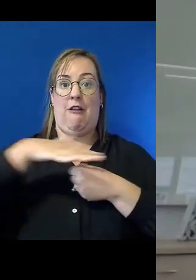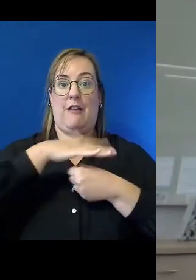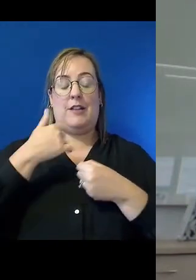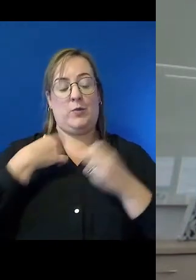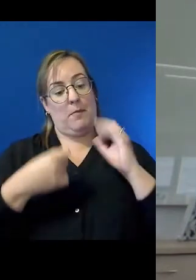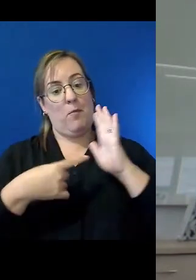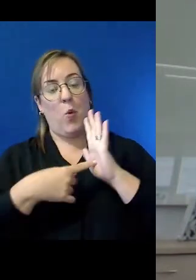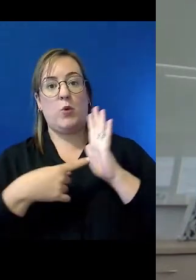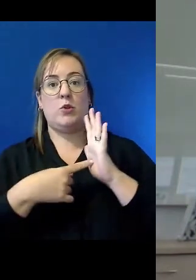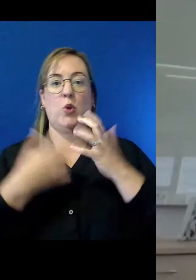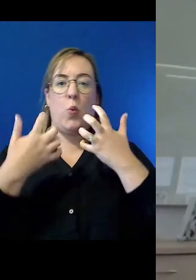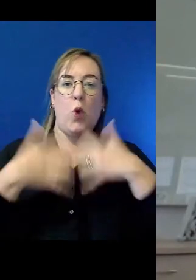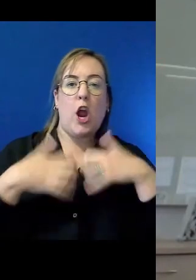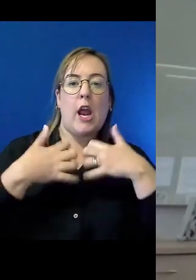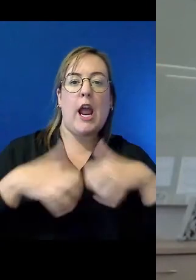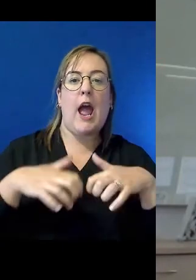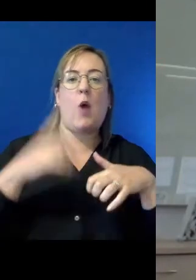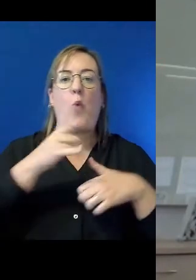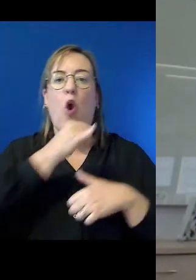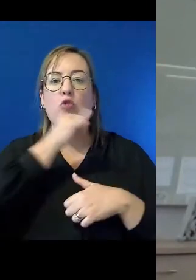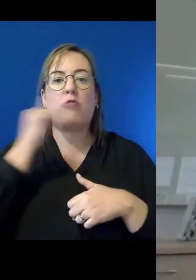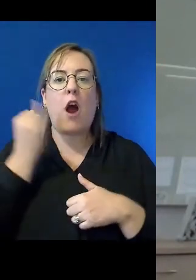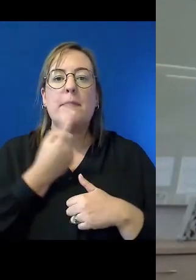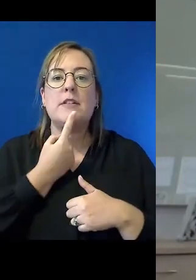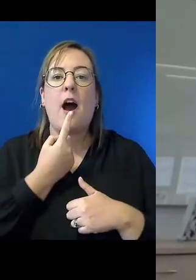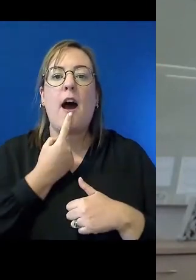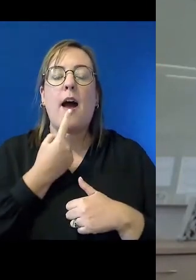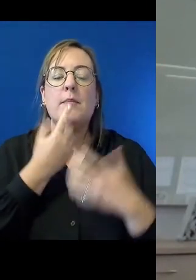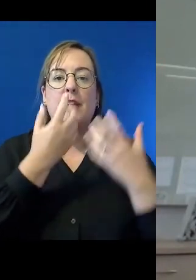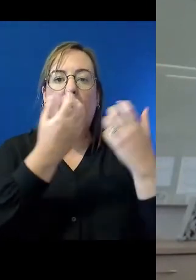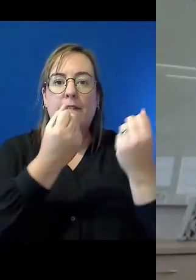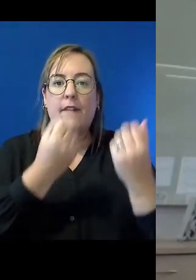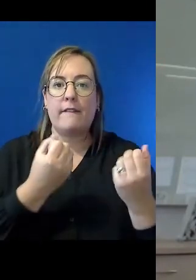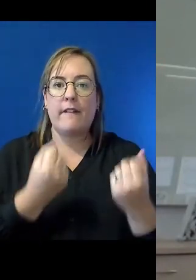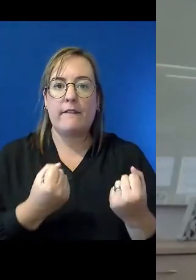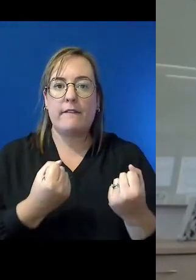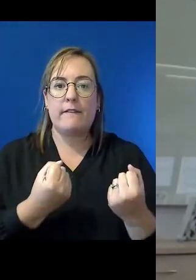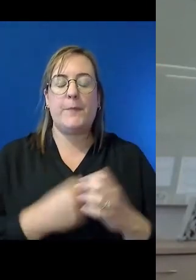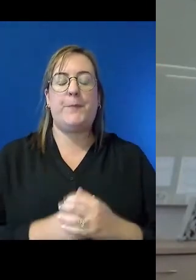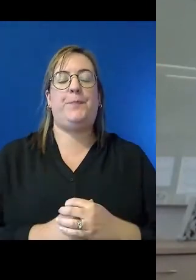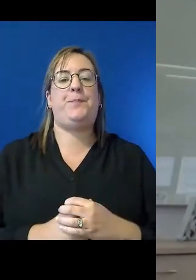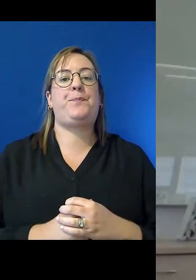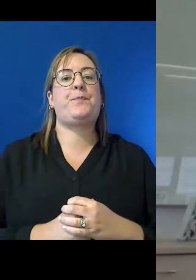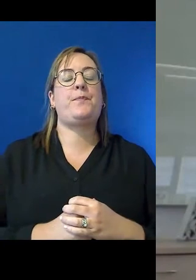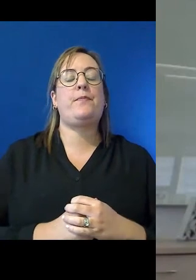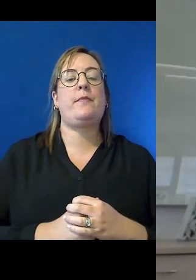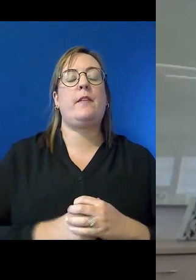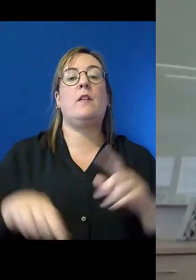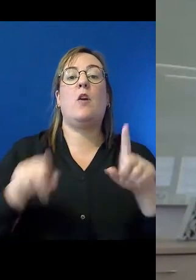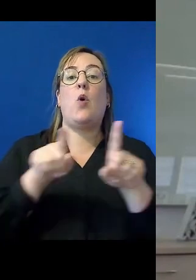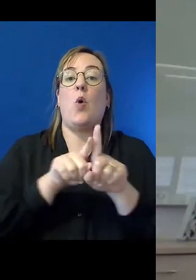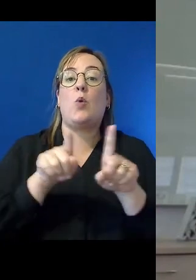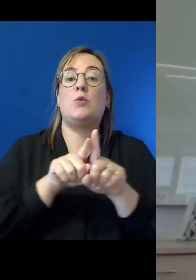of demand and those crime types. So I think those are the key points for me. Plus also the leadership issues were really